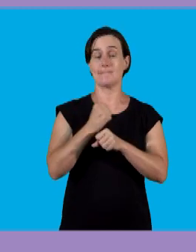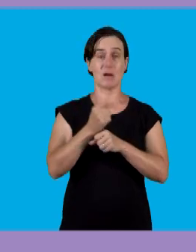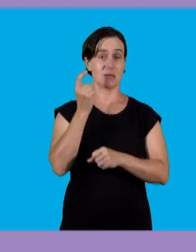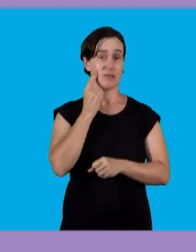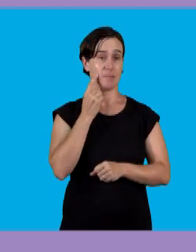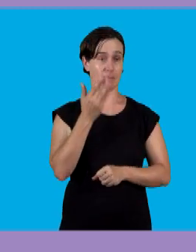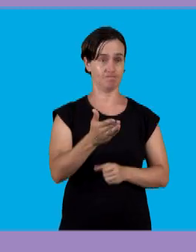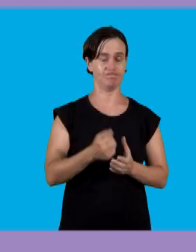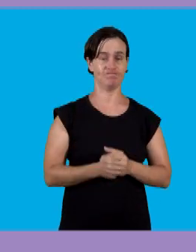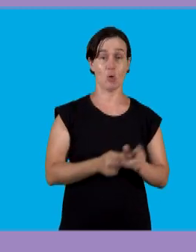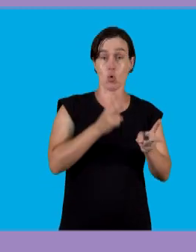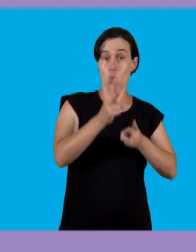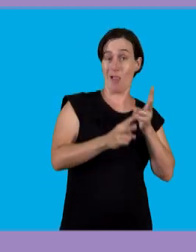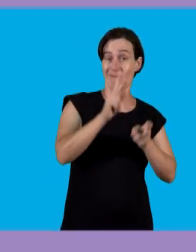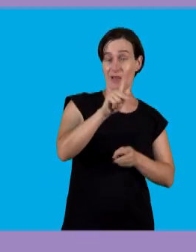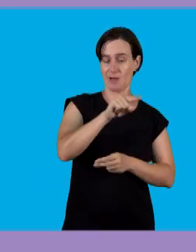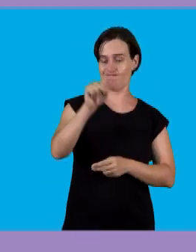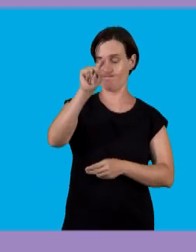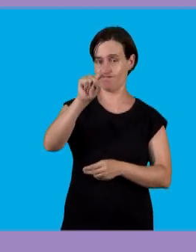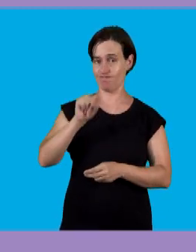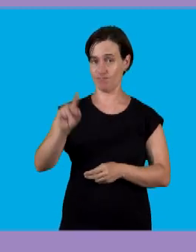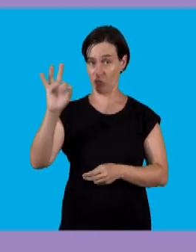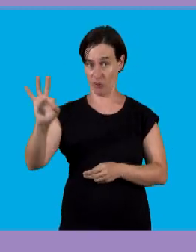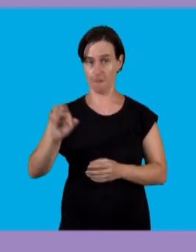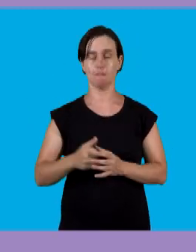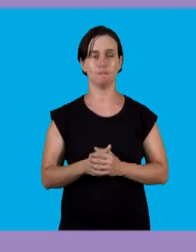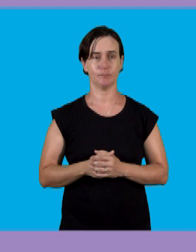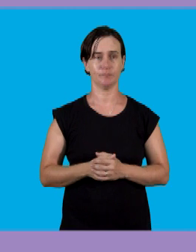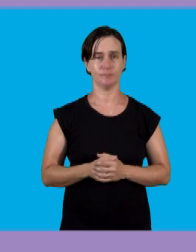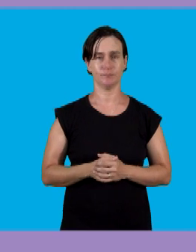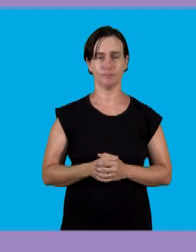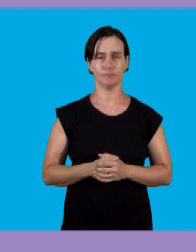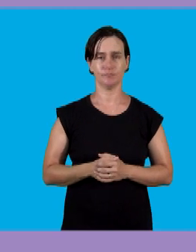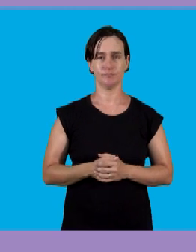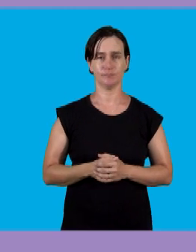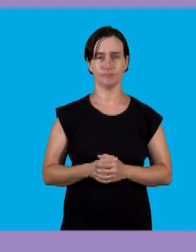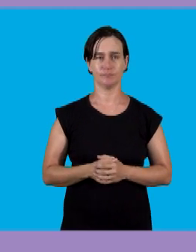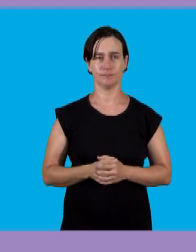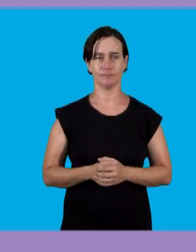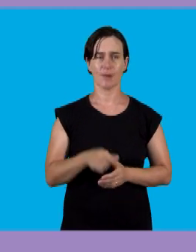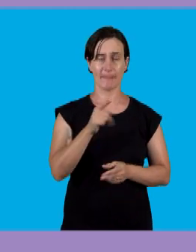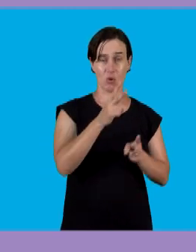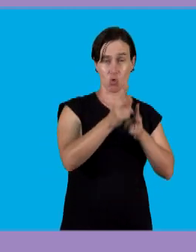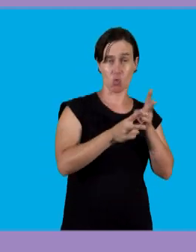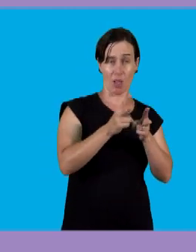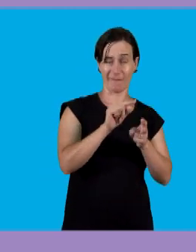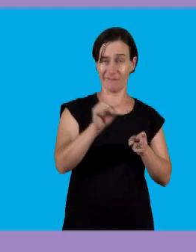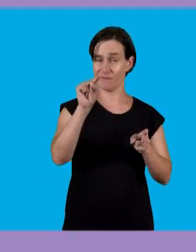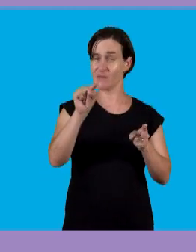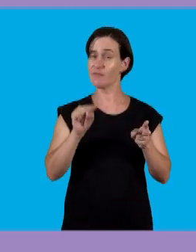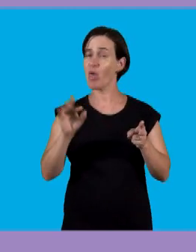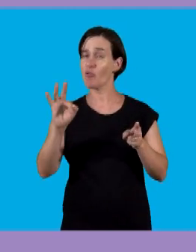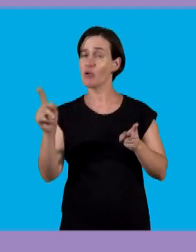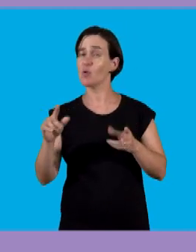the 12k divided by 3. So we are going to divide the integers together. That is 12 divided by